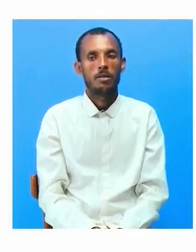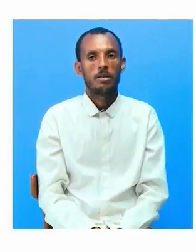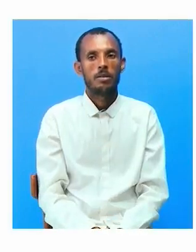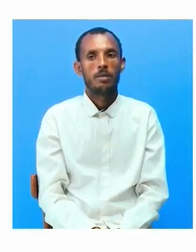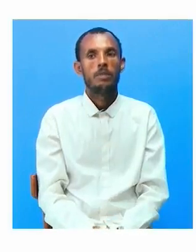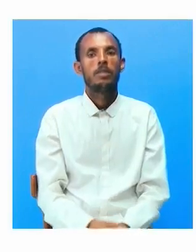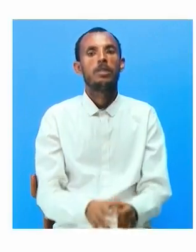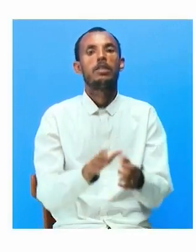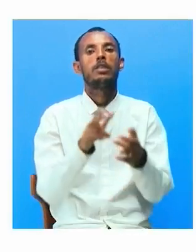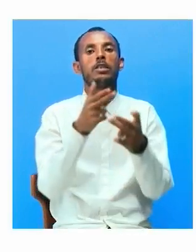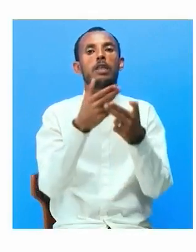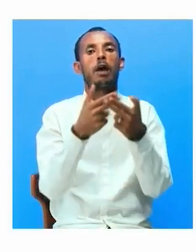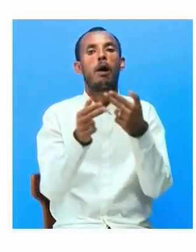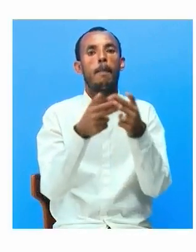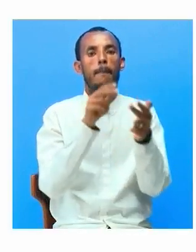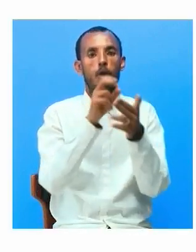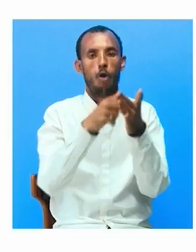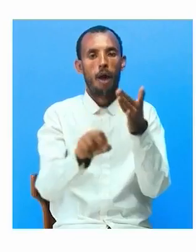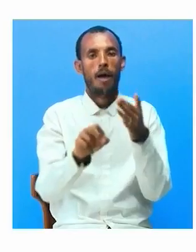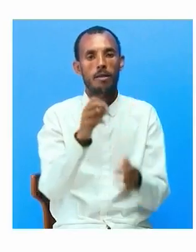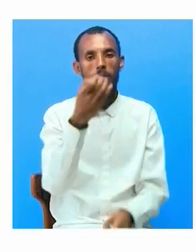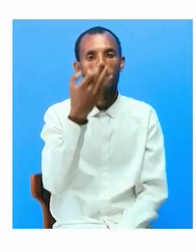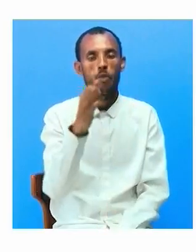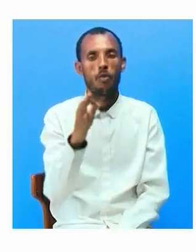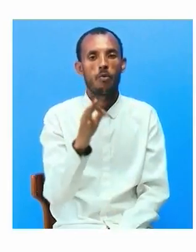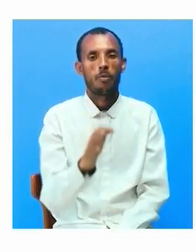the product of